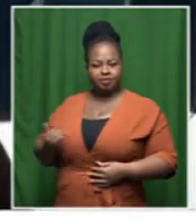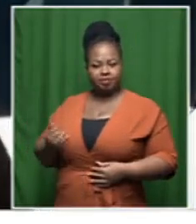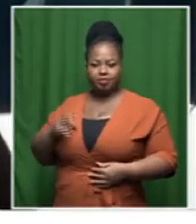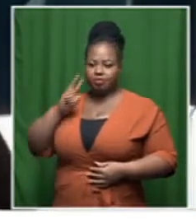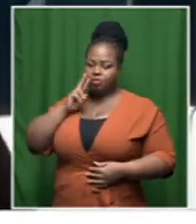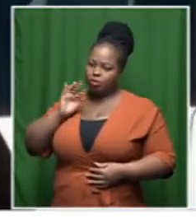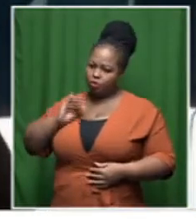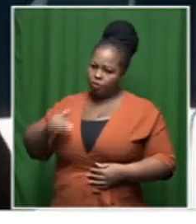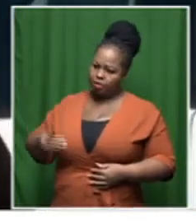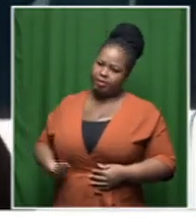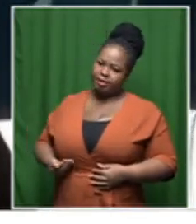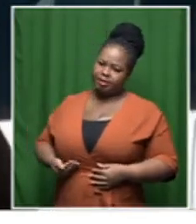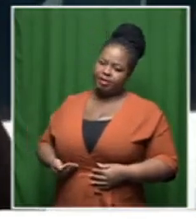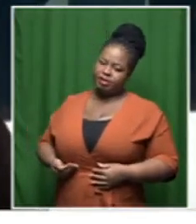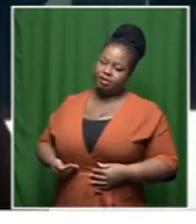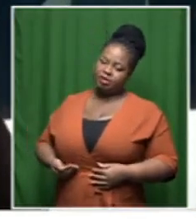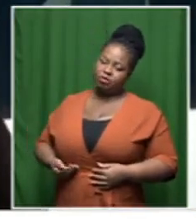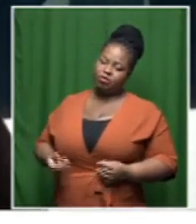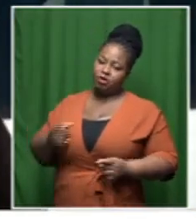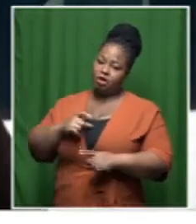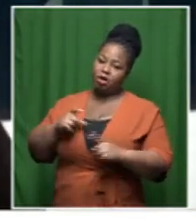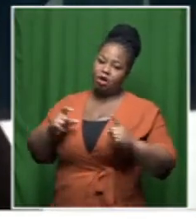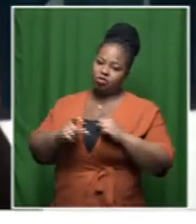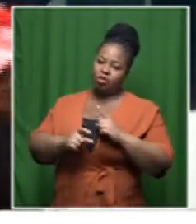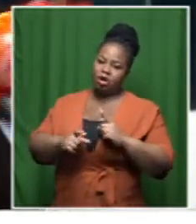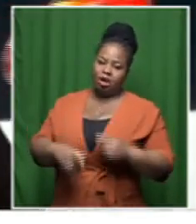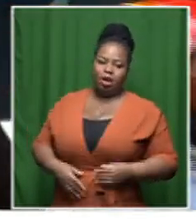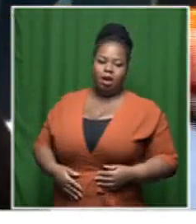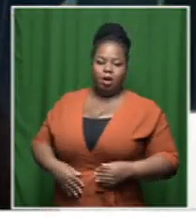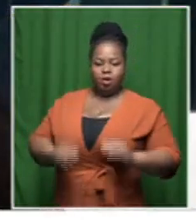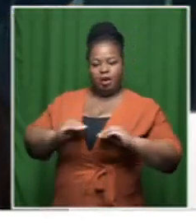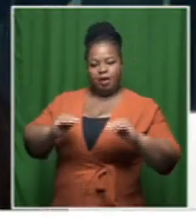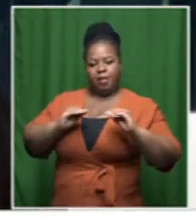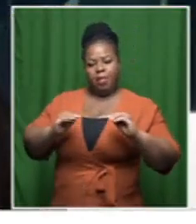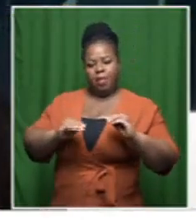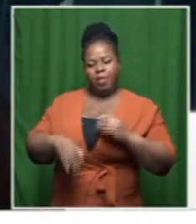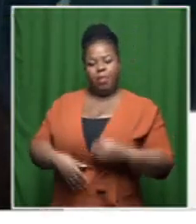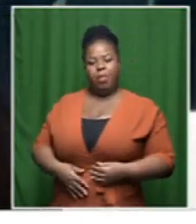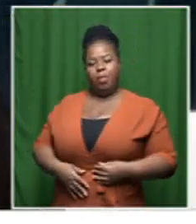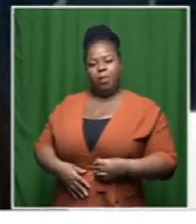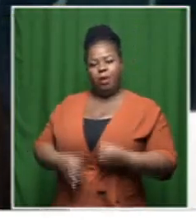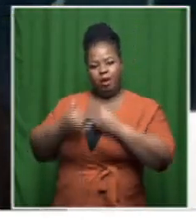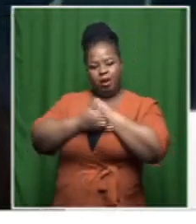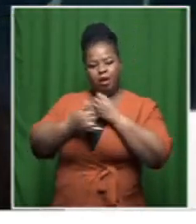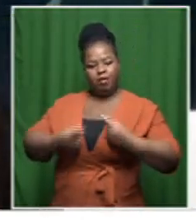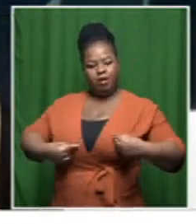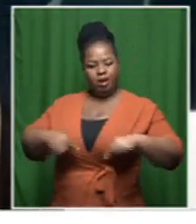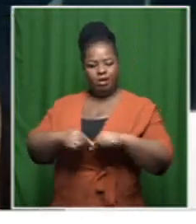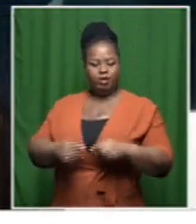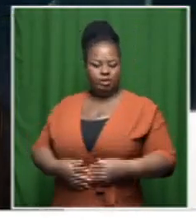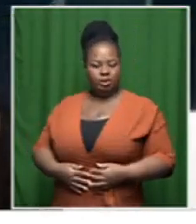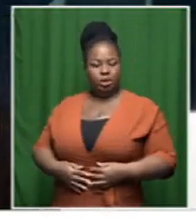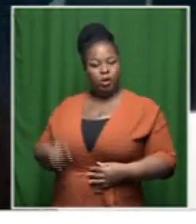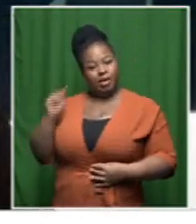as the women of our country, you educate the nation. So this has